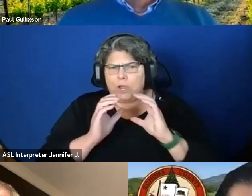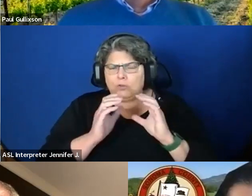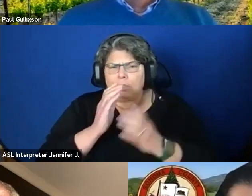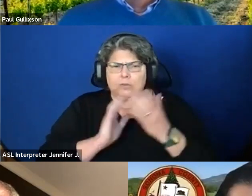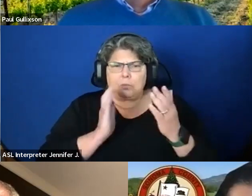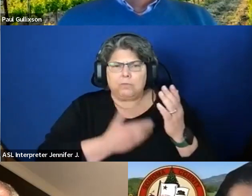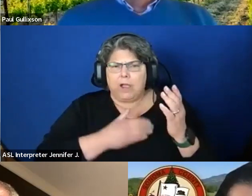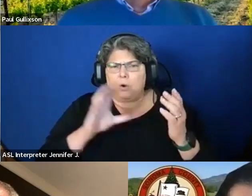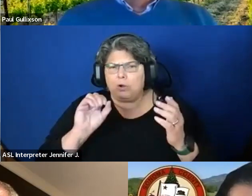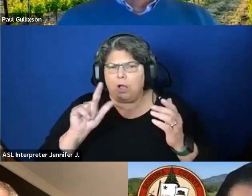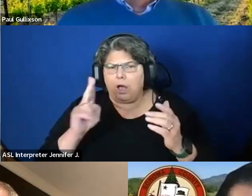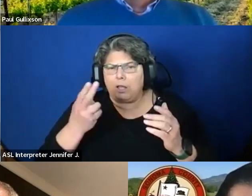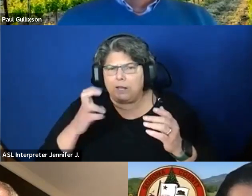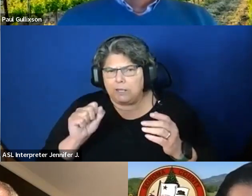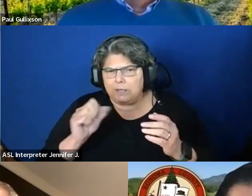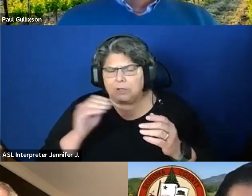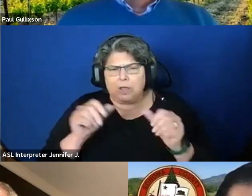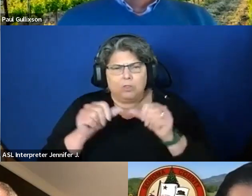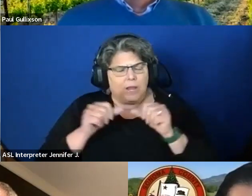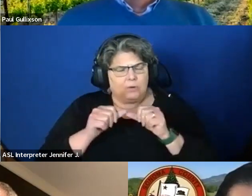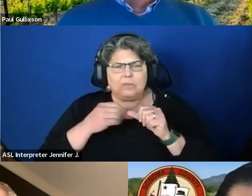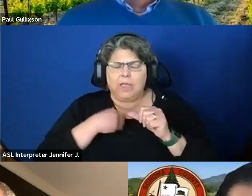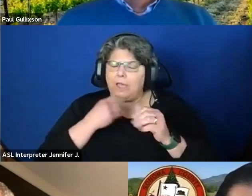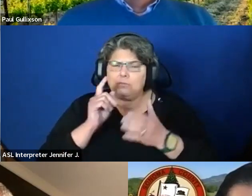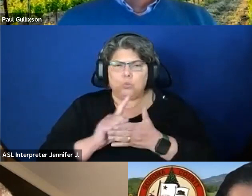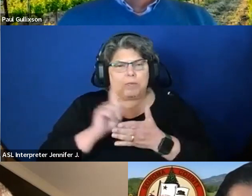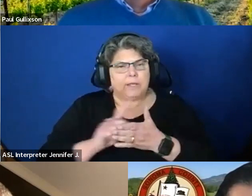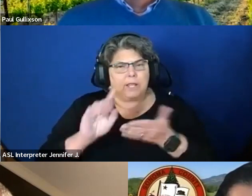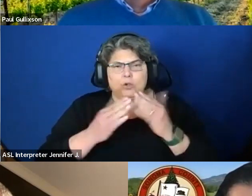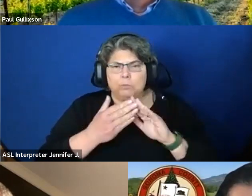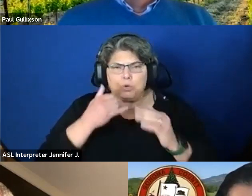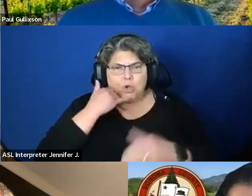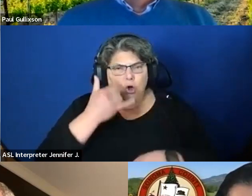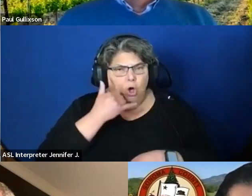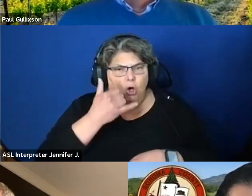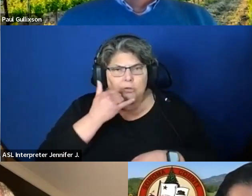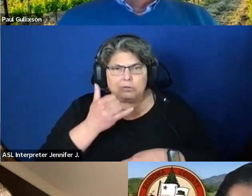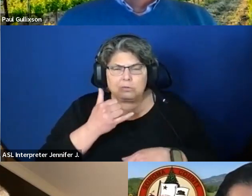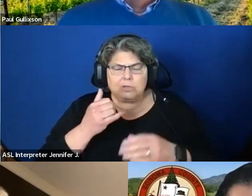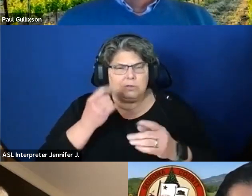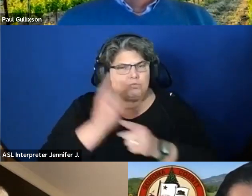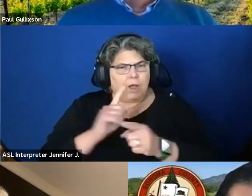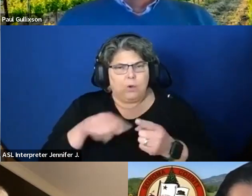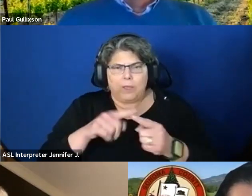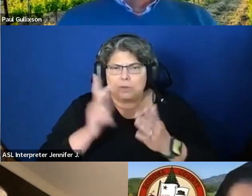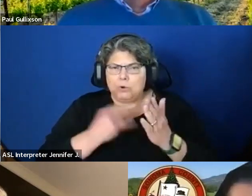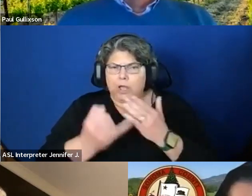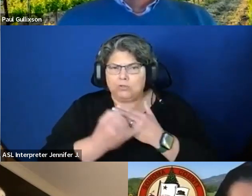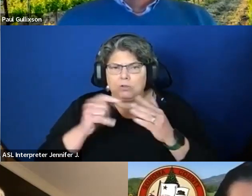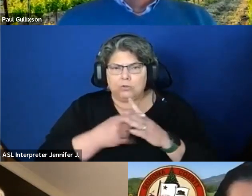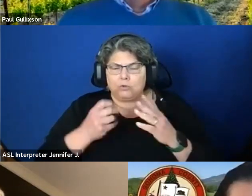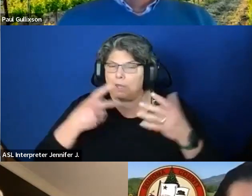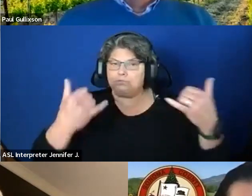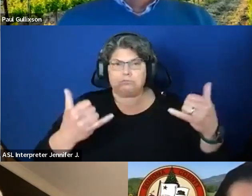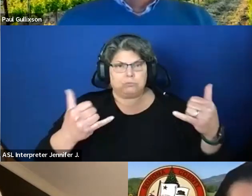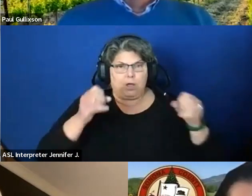other jurisdictions set up weekly community calls where right as soon as a project starts to say, this is your opportunity